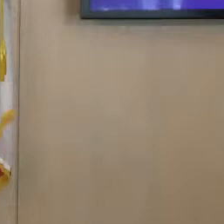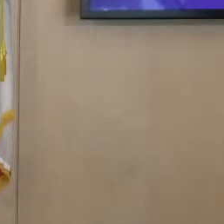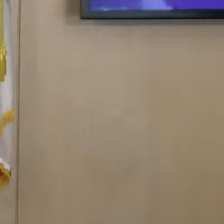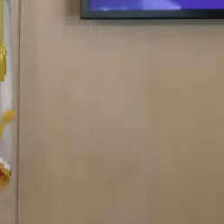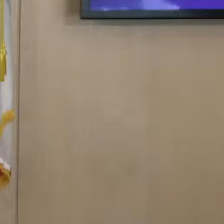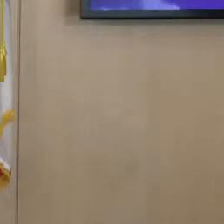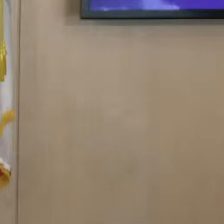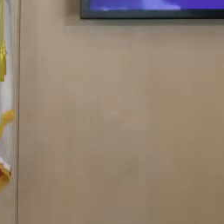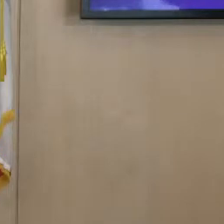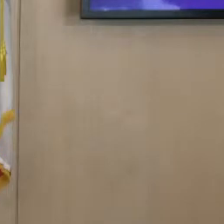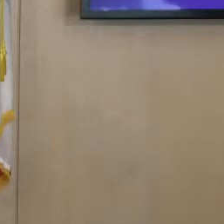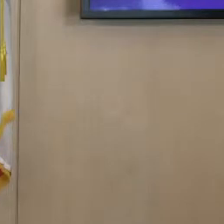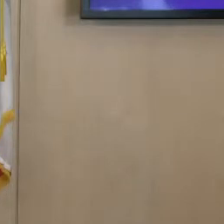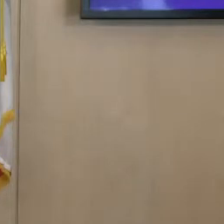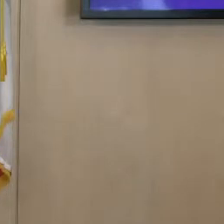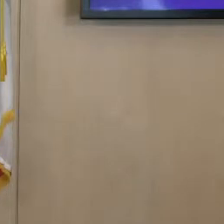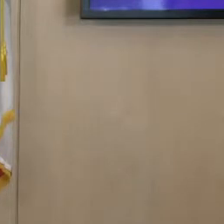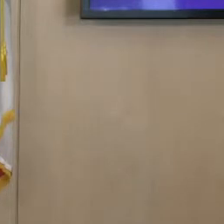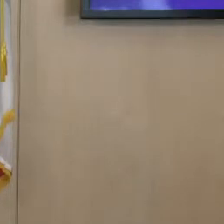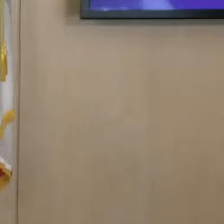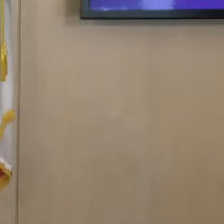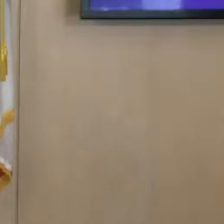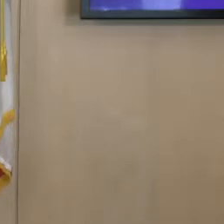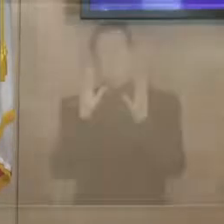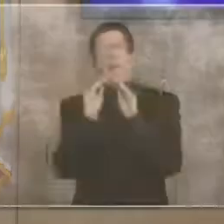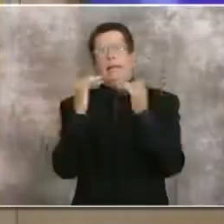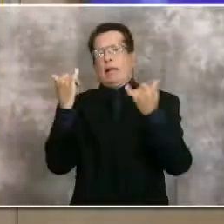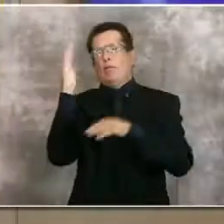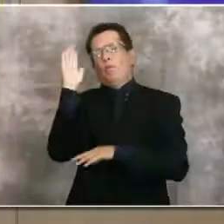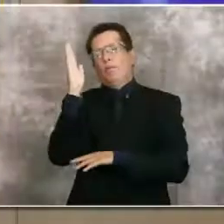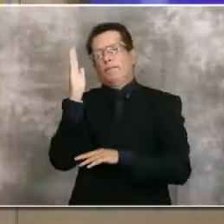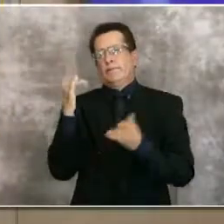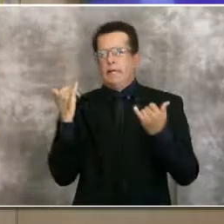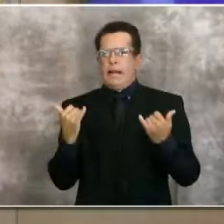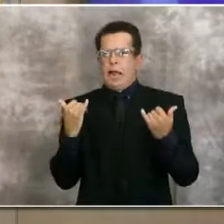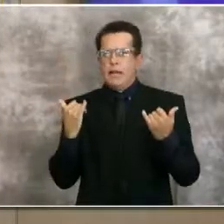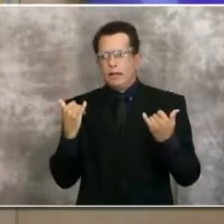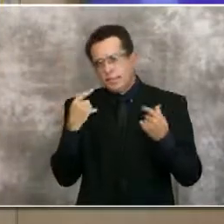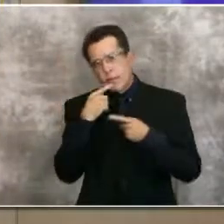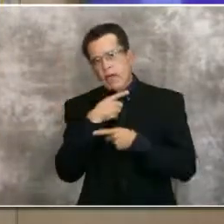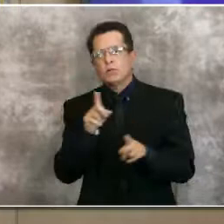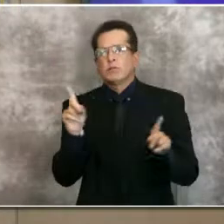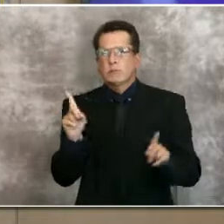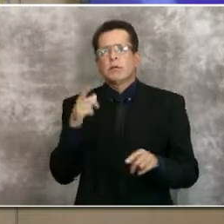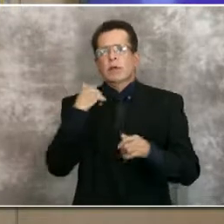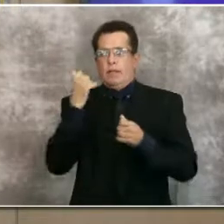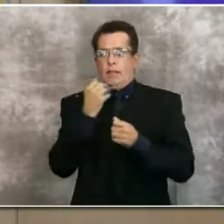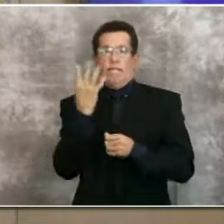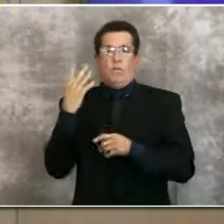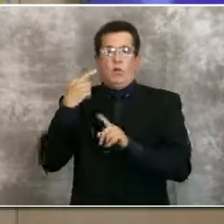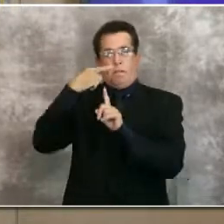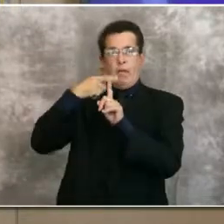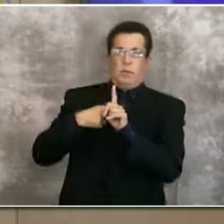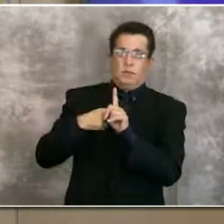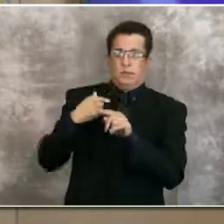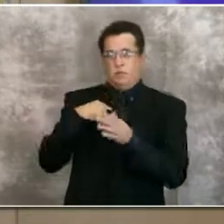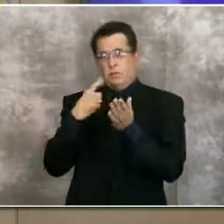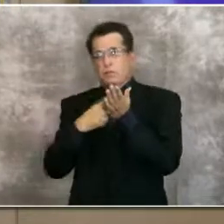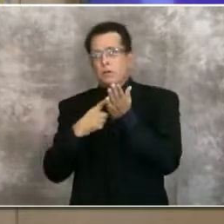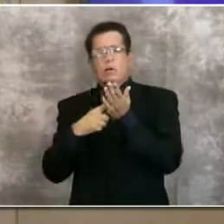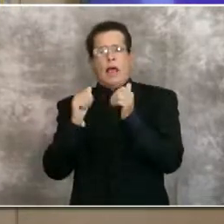Good afternoon and welcome to our media briefing. Over the past few months, we've talked a lot about the impact